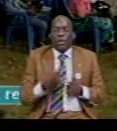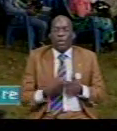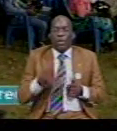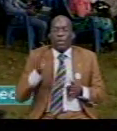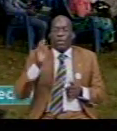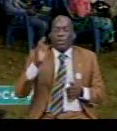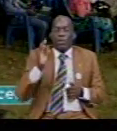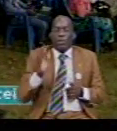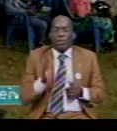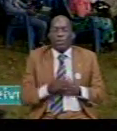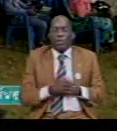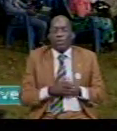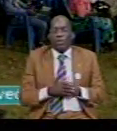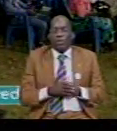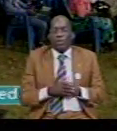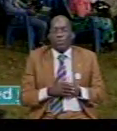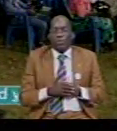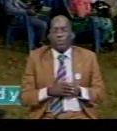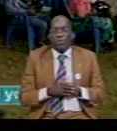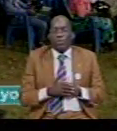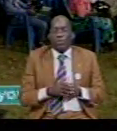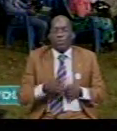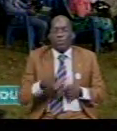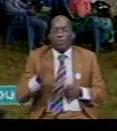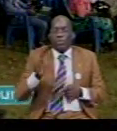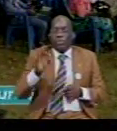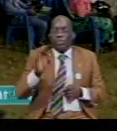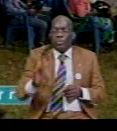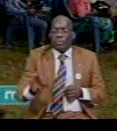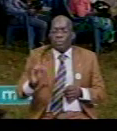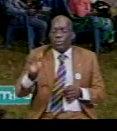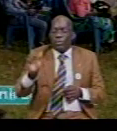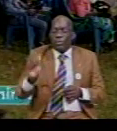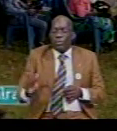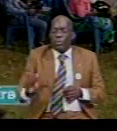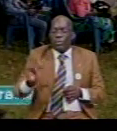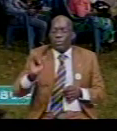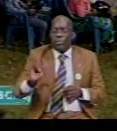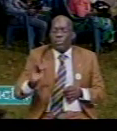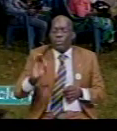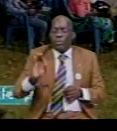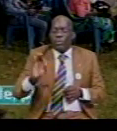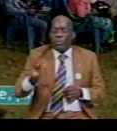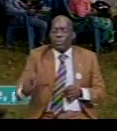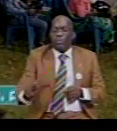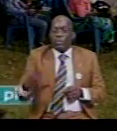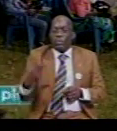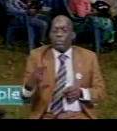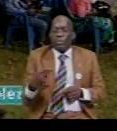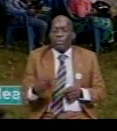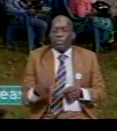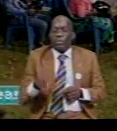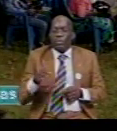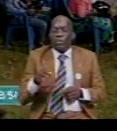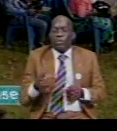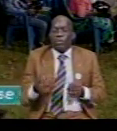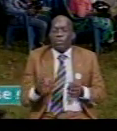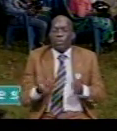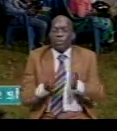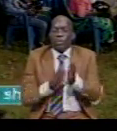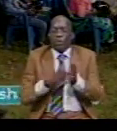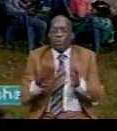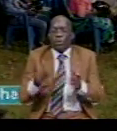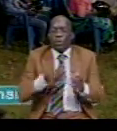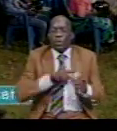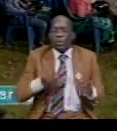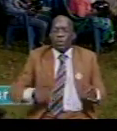we have Faith Oye Dotsu. Praise the Lord. My name is